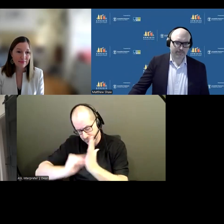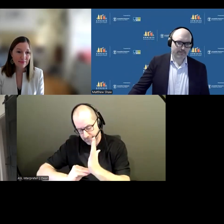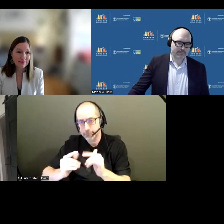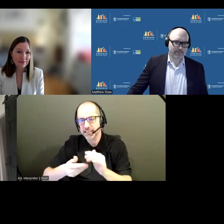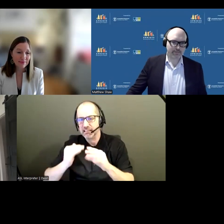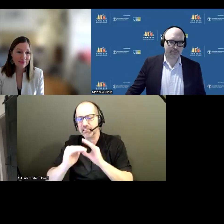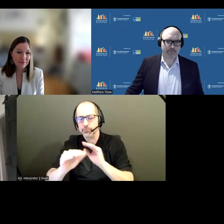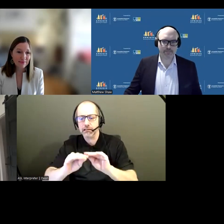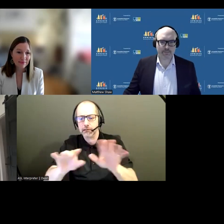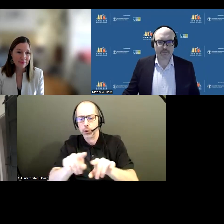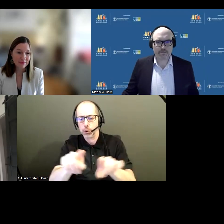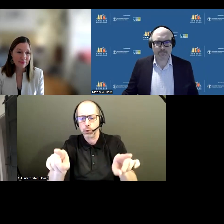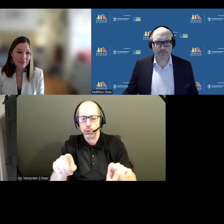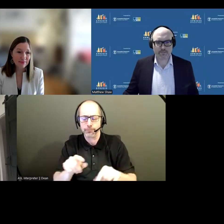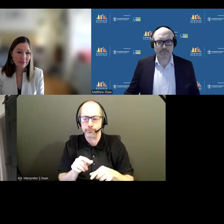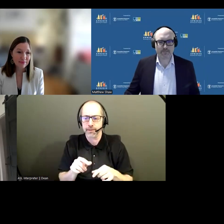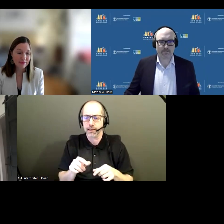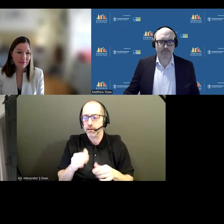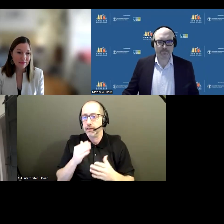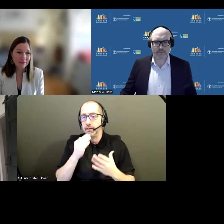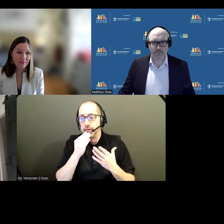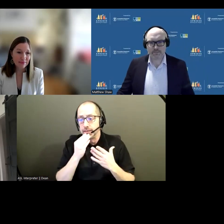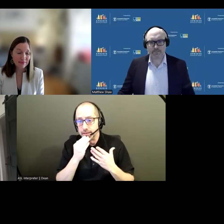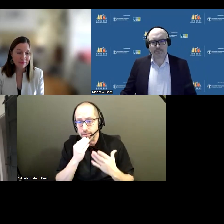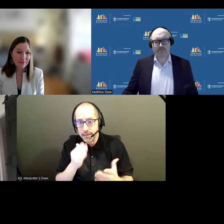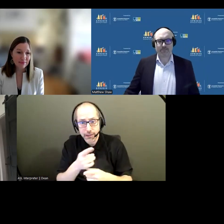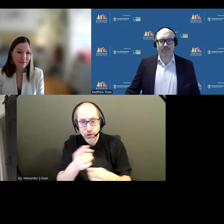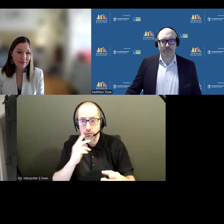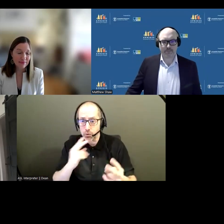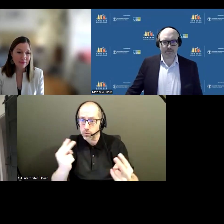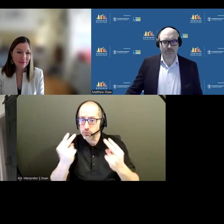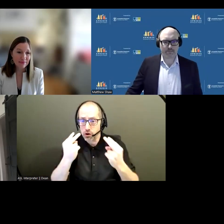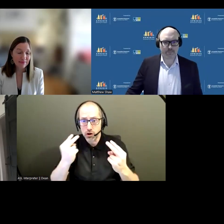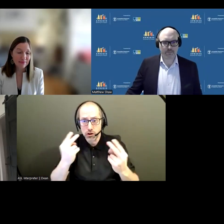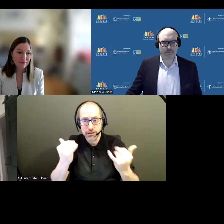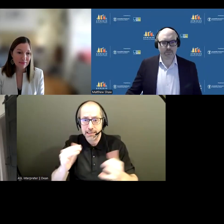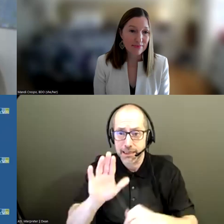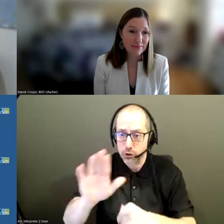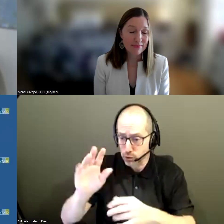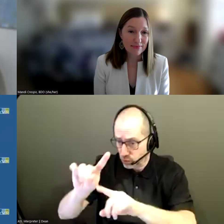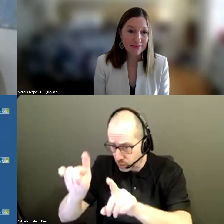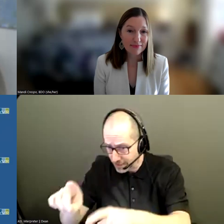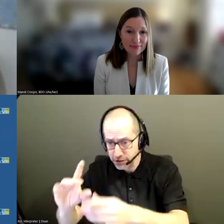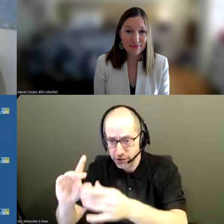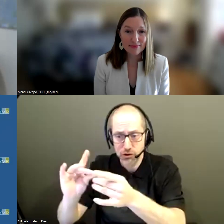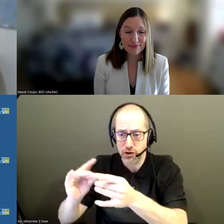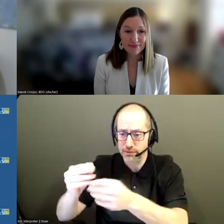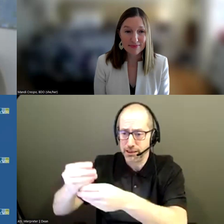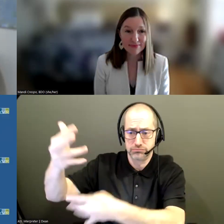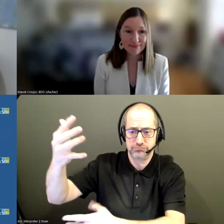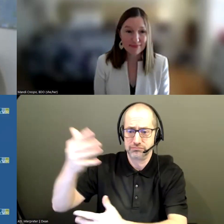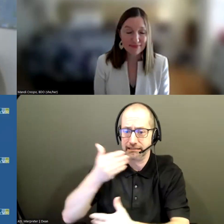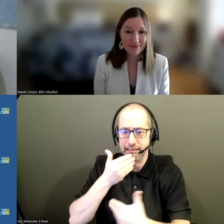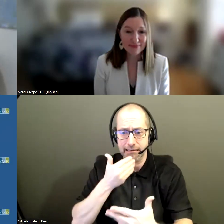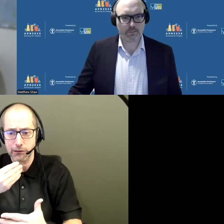want to thank you everyone for attending today, for your comments and your questions, and my goodness, thank you to